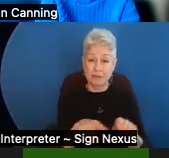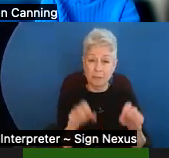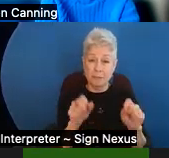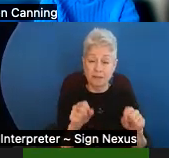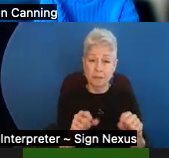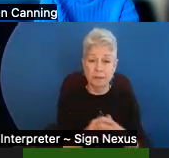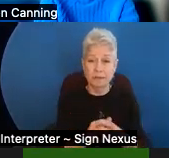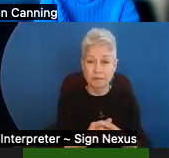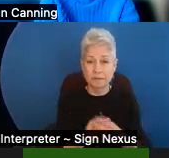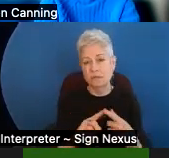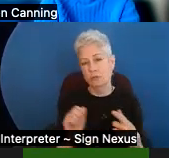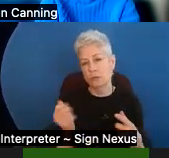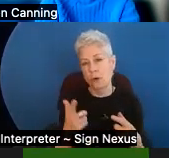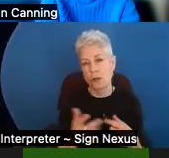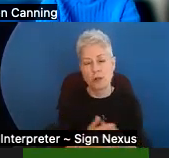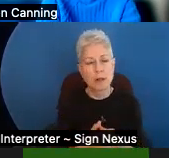all.